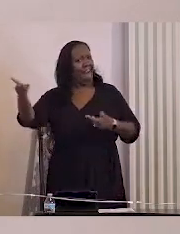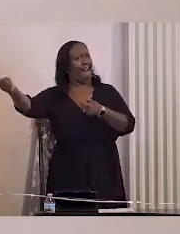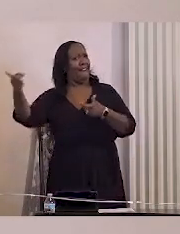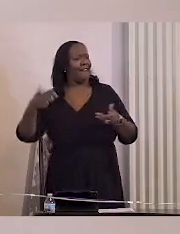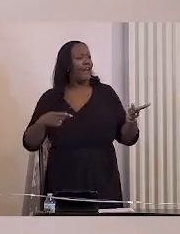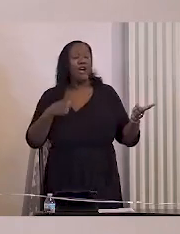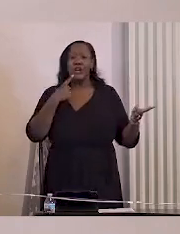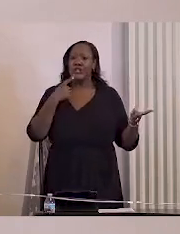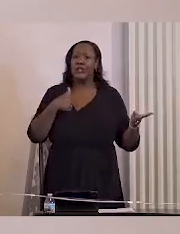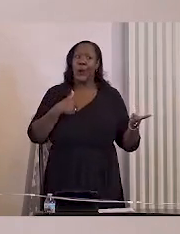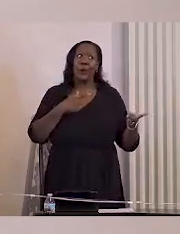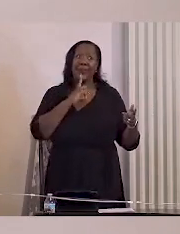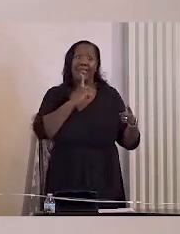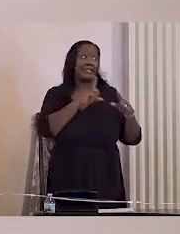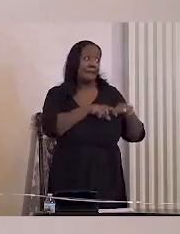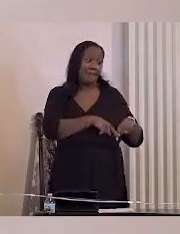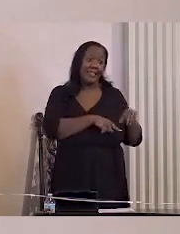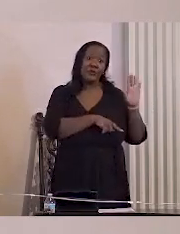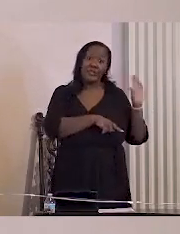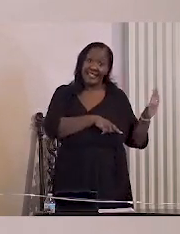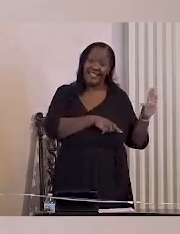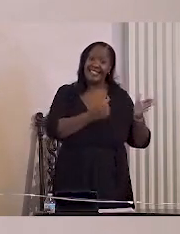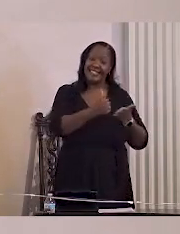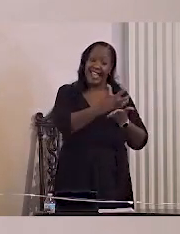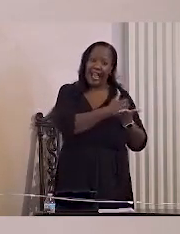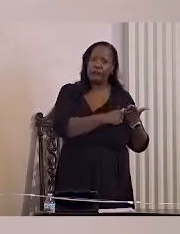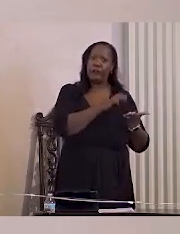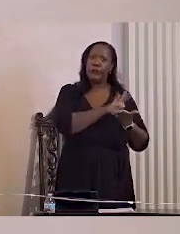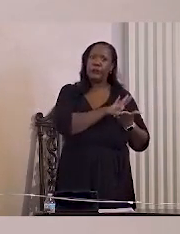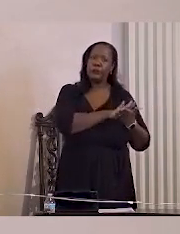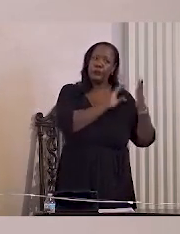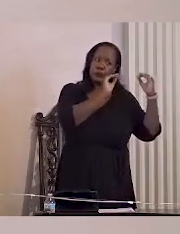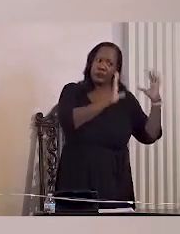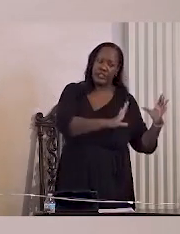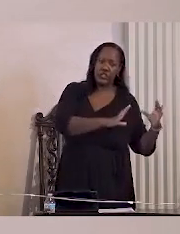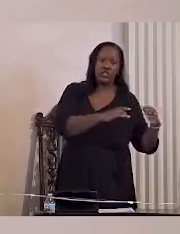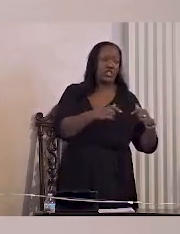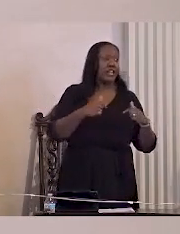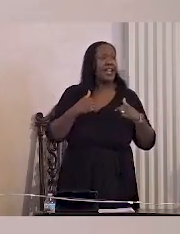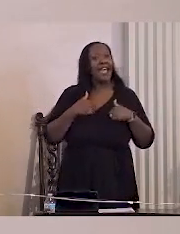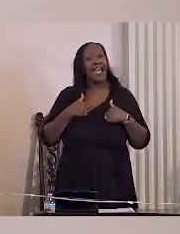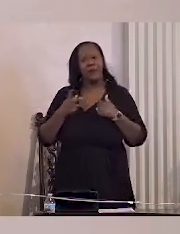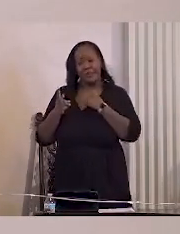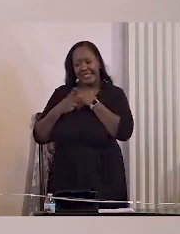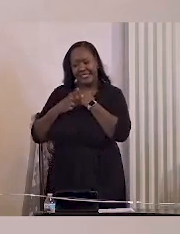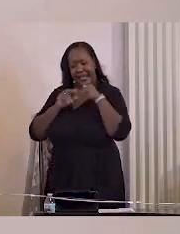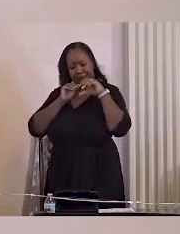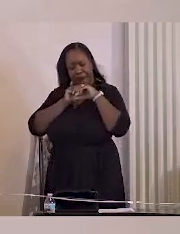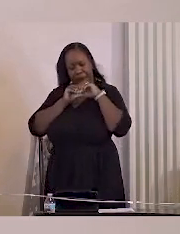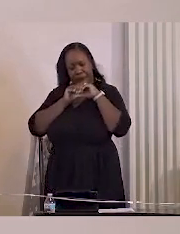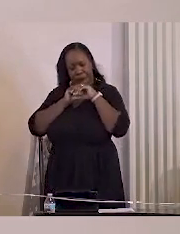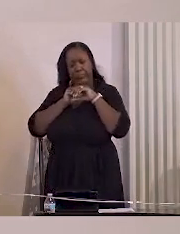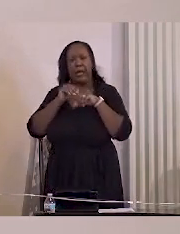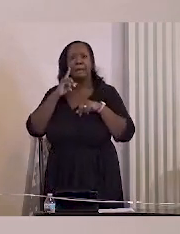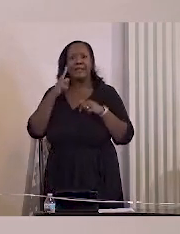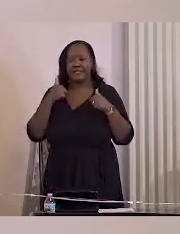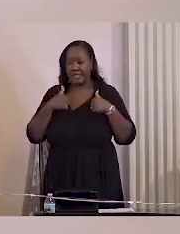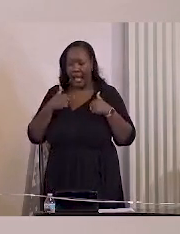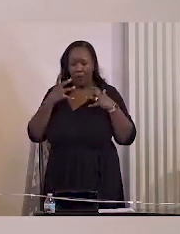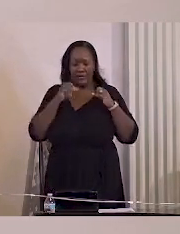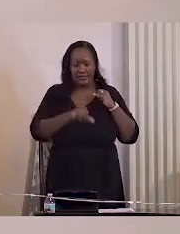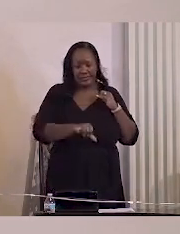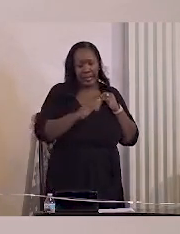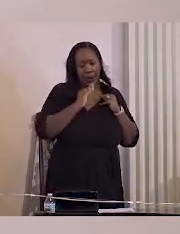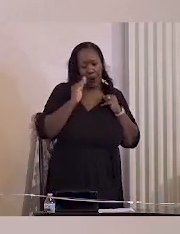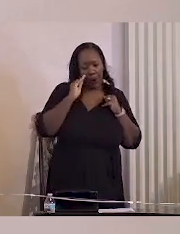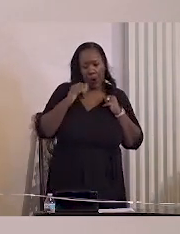we lived on Alan's salary as a school teacher and saved mine during my working years because we wanted kids and